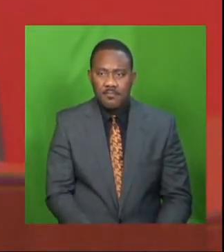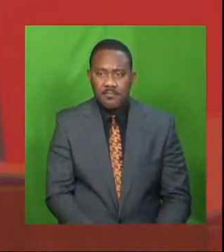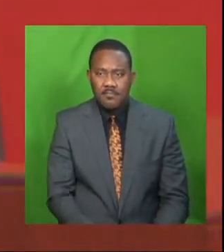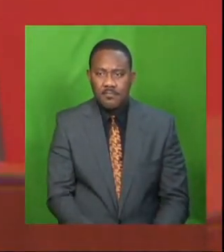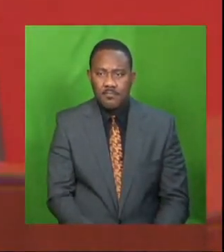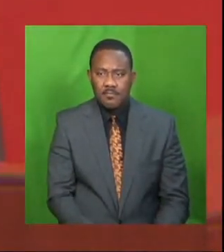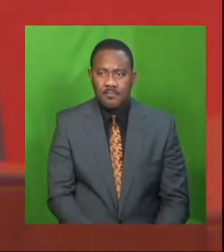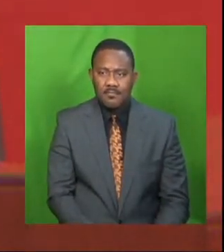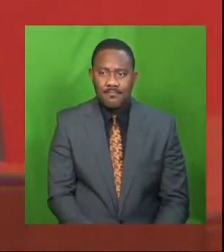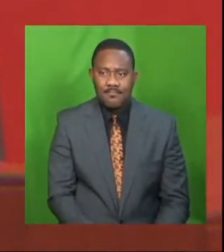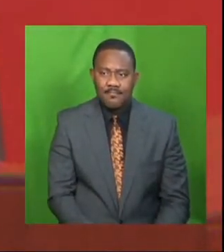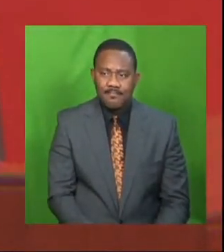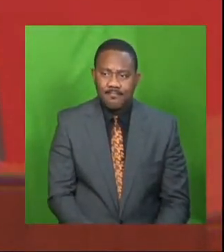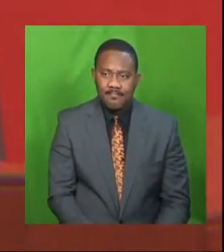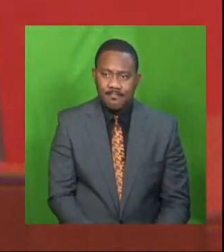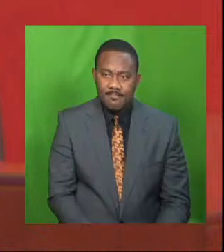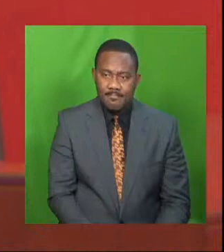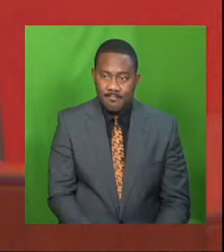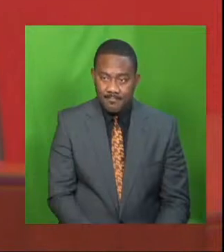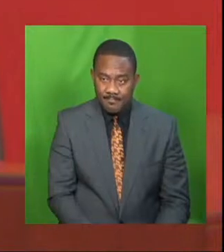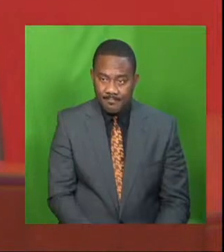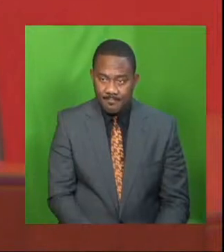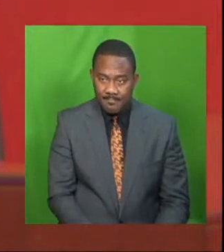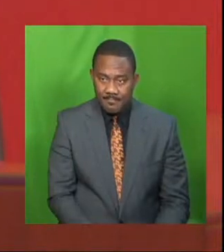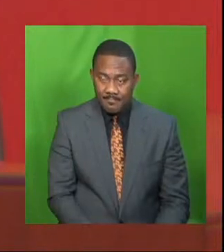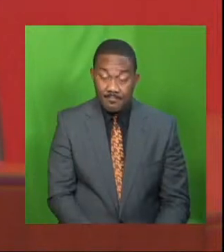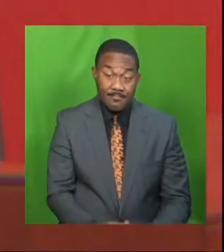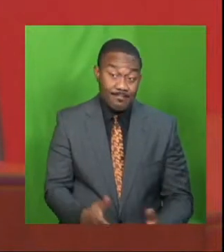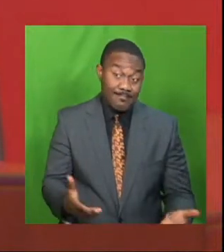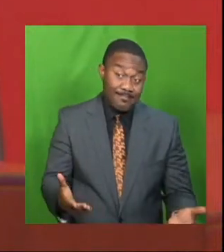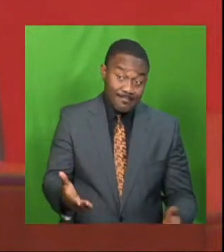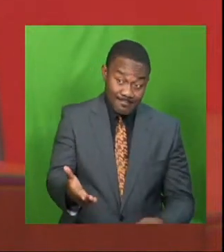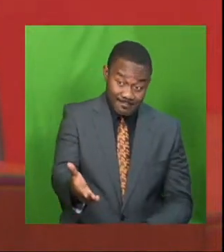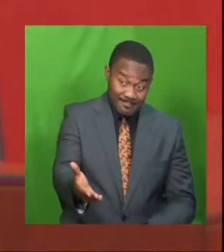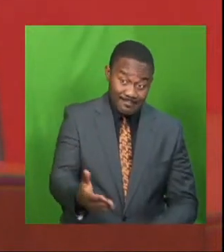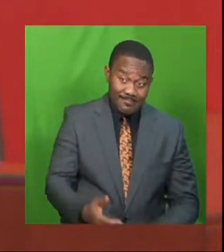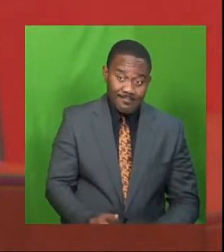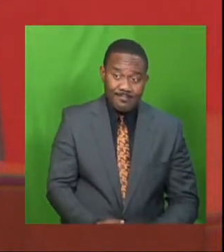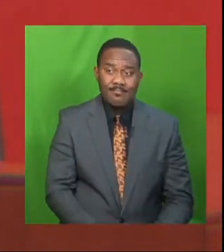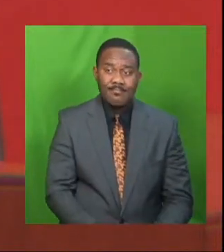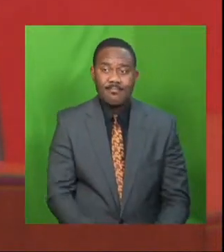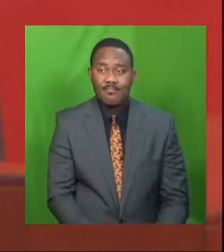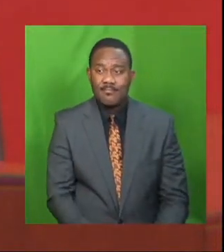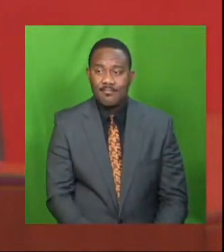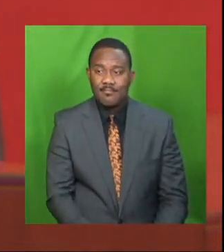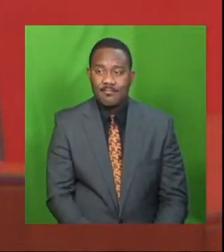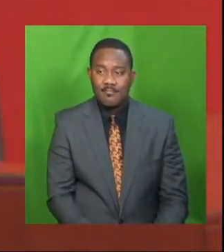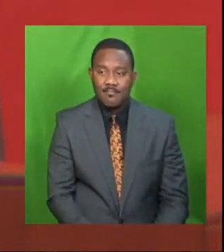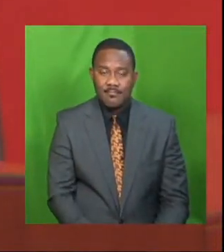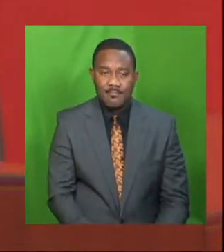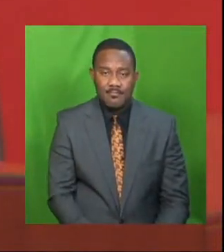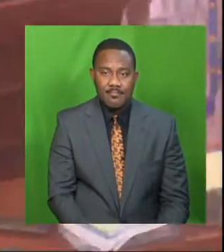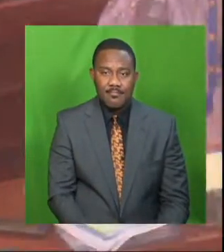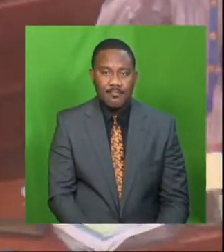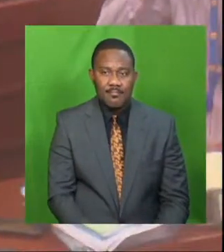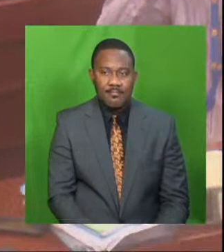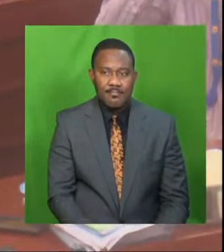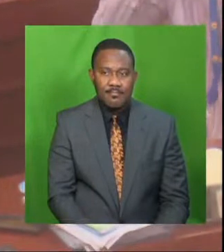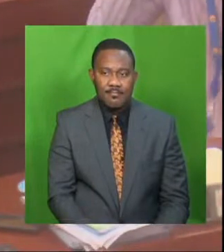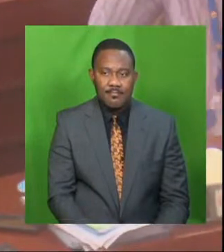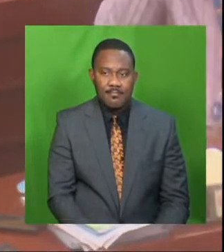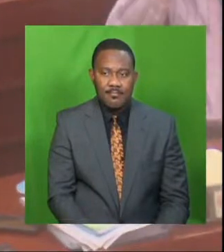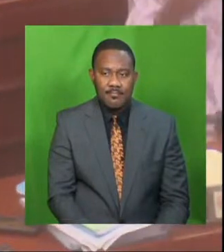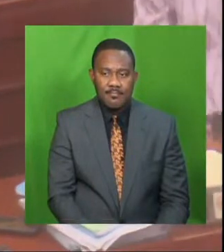Very well. Anyway, I can't deny my leader. So, leader, let's hear you. Mr. Speaker, mine